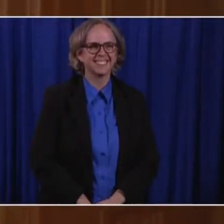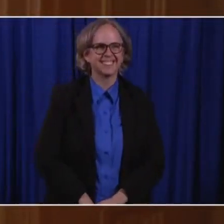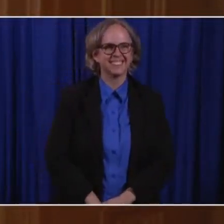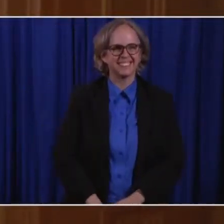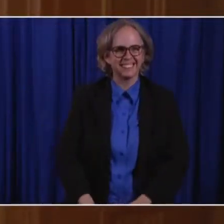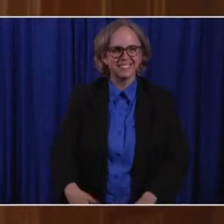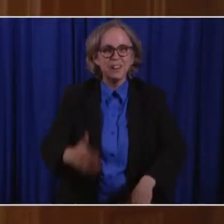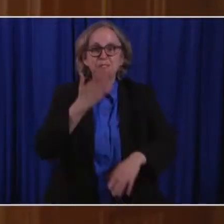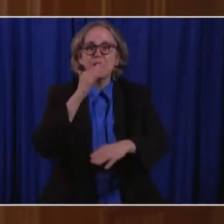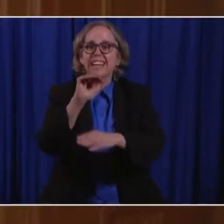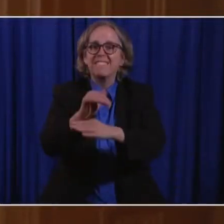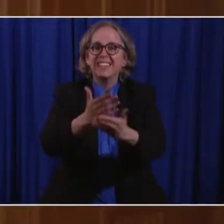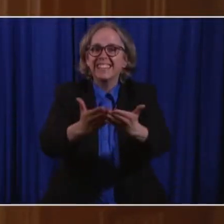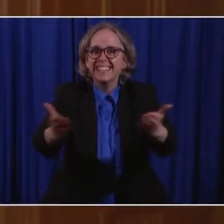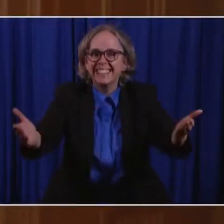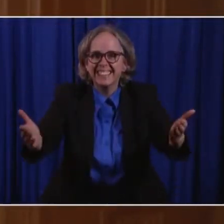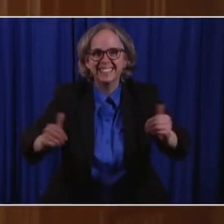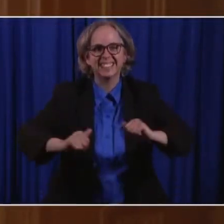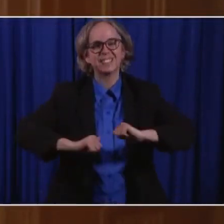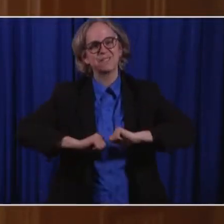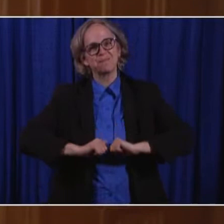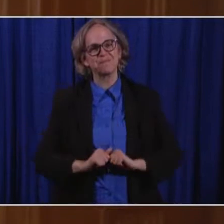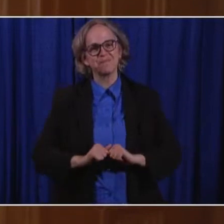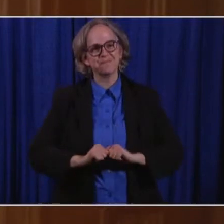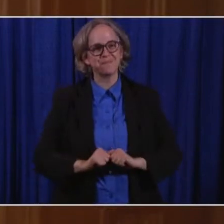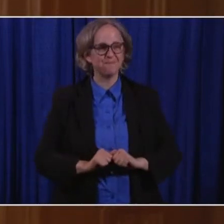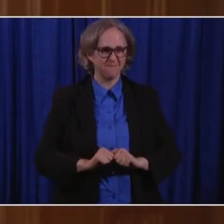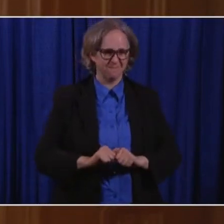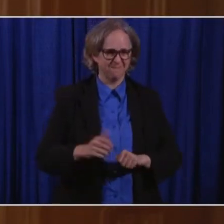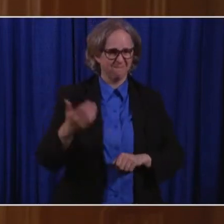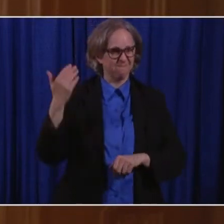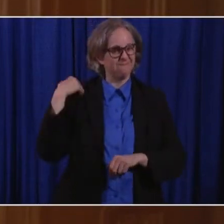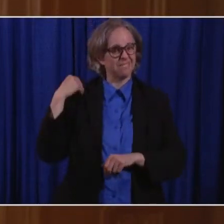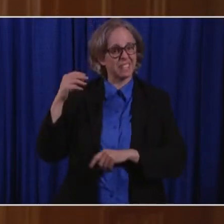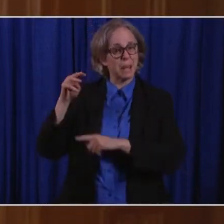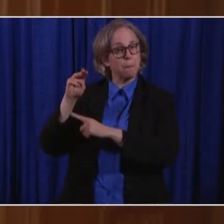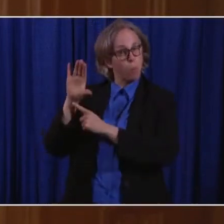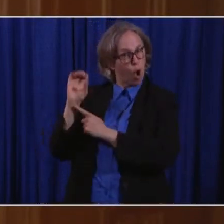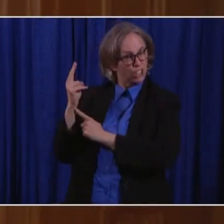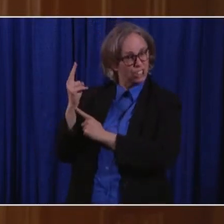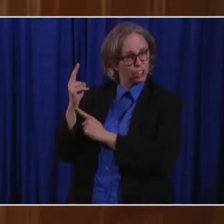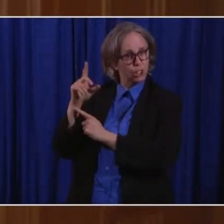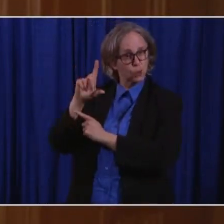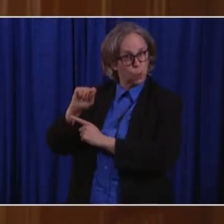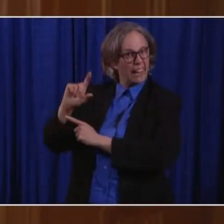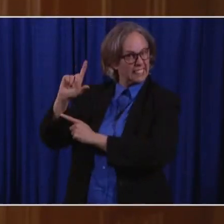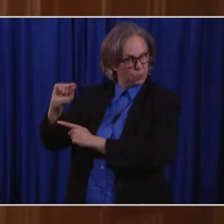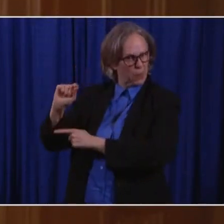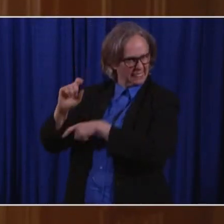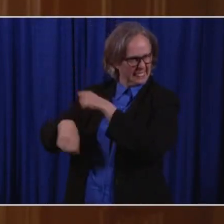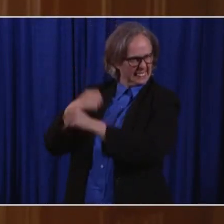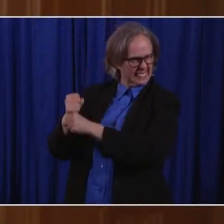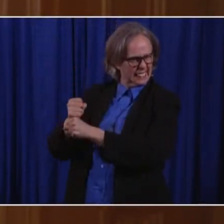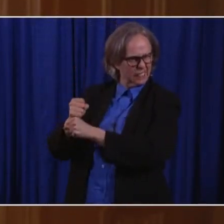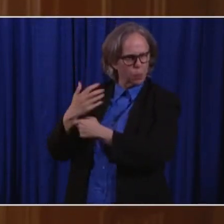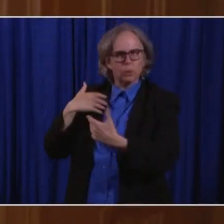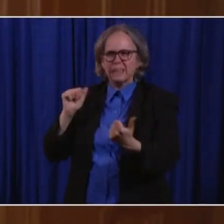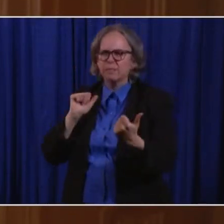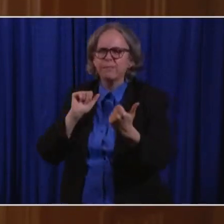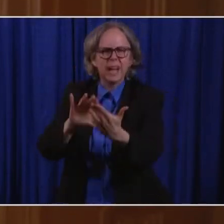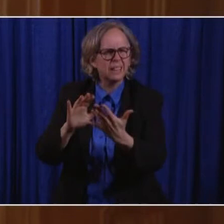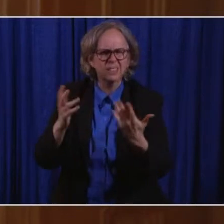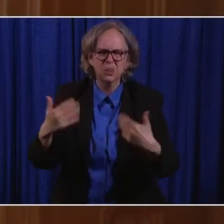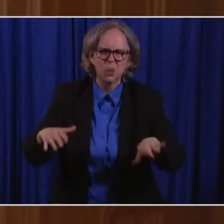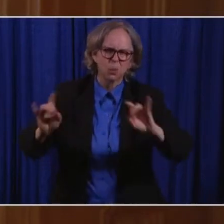Good evening. In March of 2020, we faced tremendous unknowns as the first coronavirus case